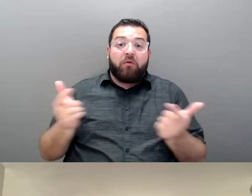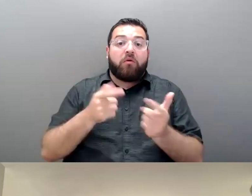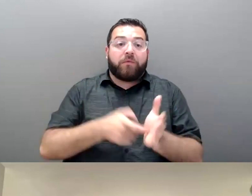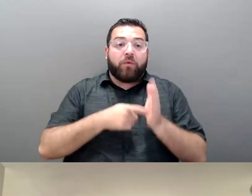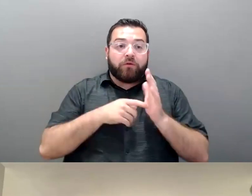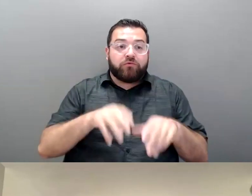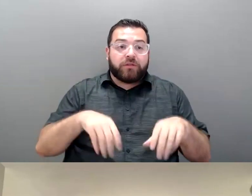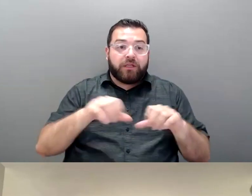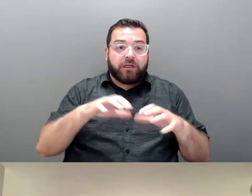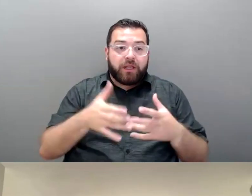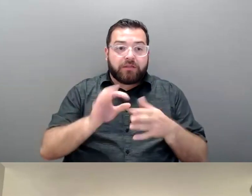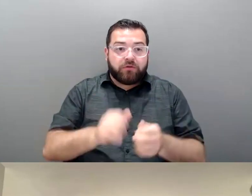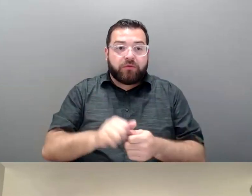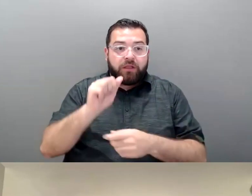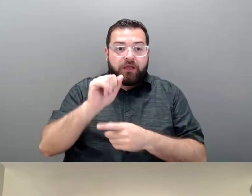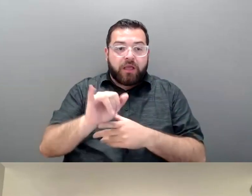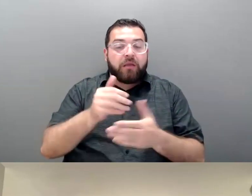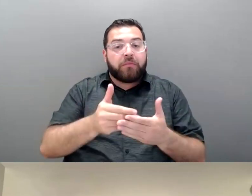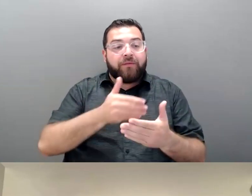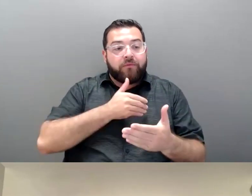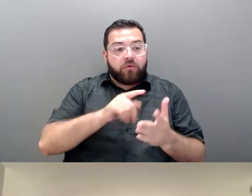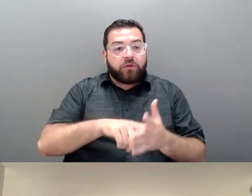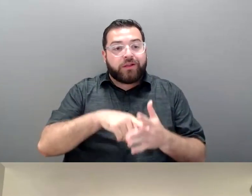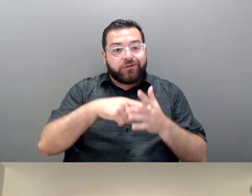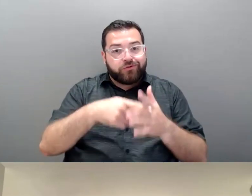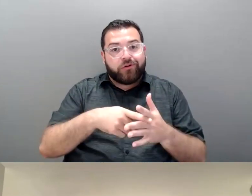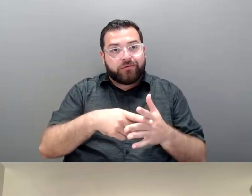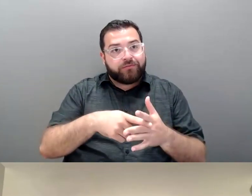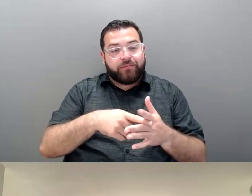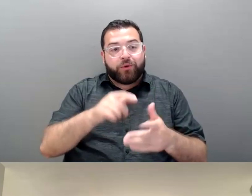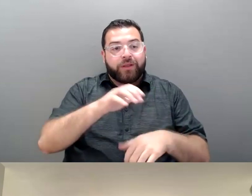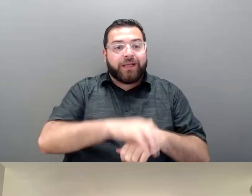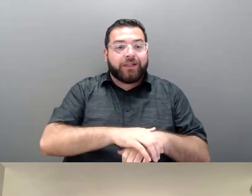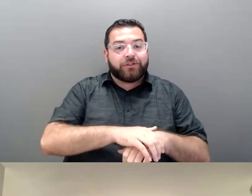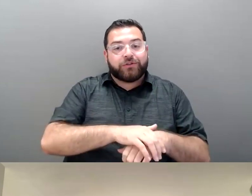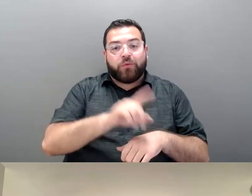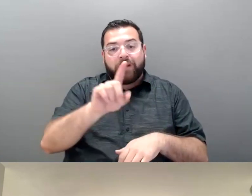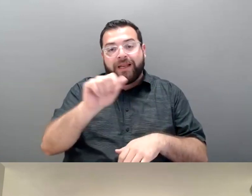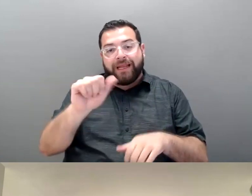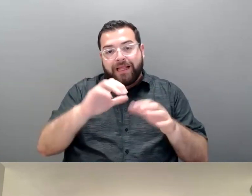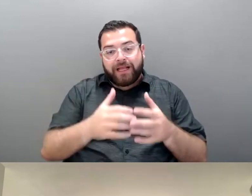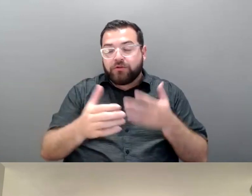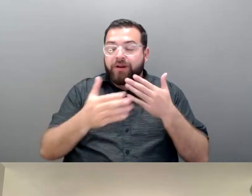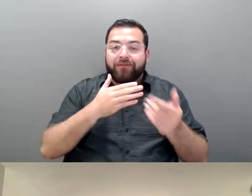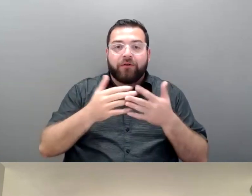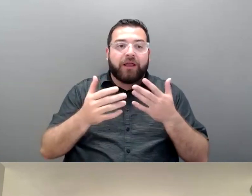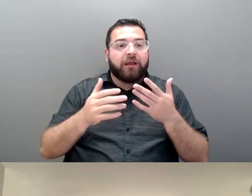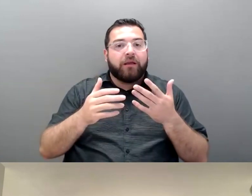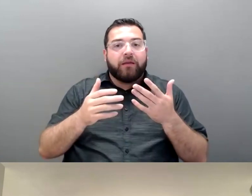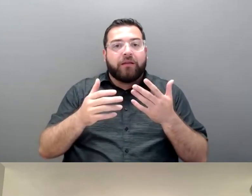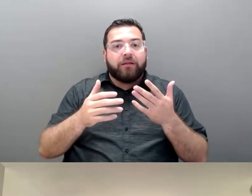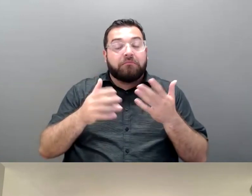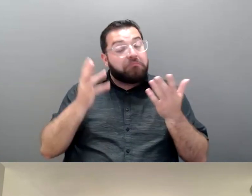AI course before they enter into their English 1A or whatever else classes they have. Like maybe that's the way. Like there's just so